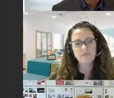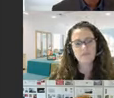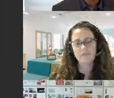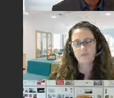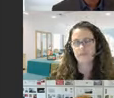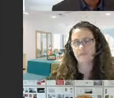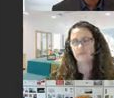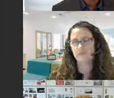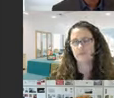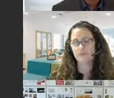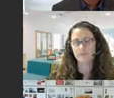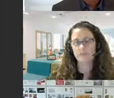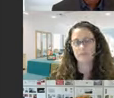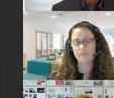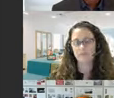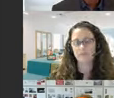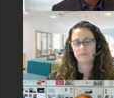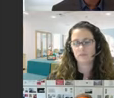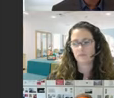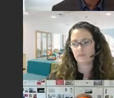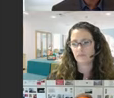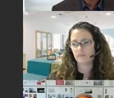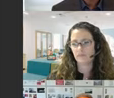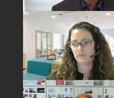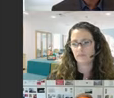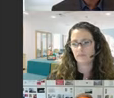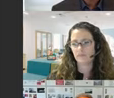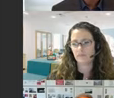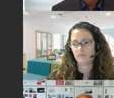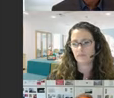Montpellier, we have a Mediterranean climate. It's warm, it's windy.